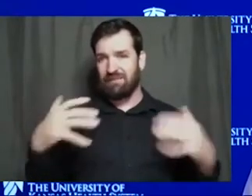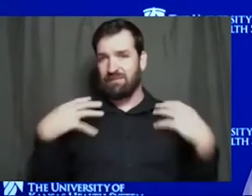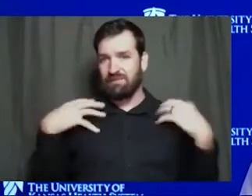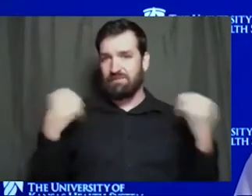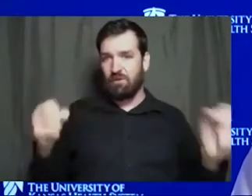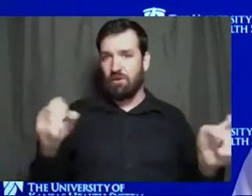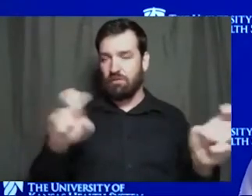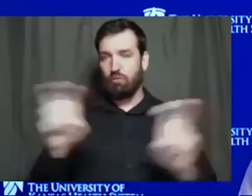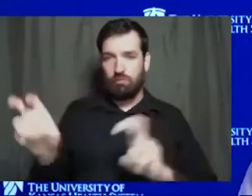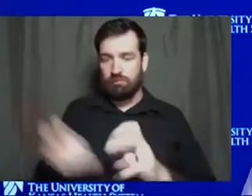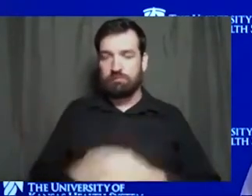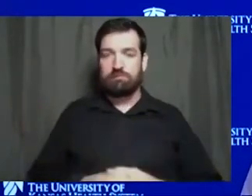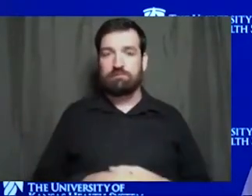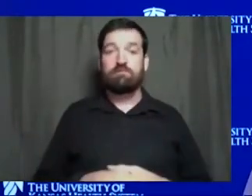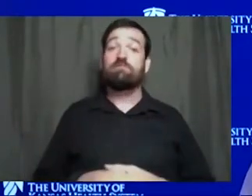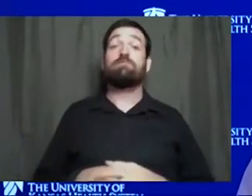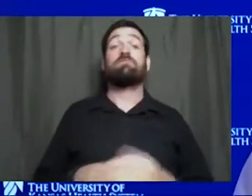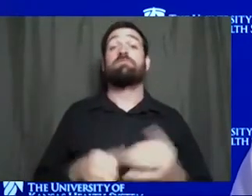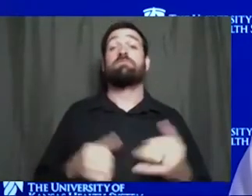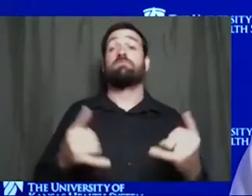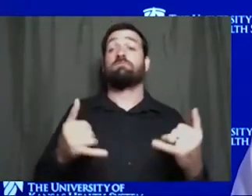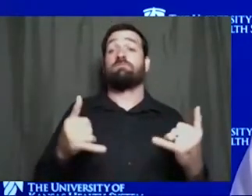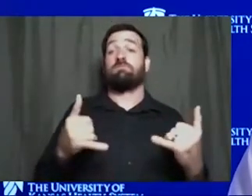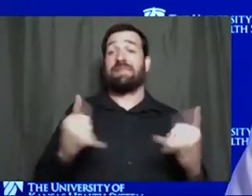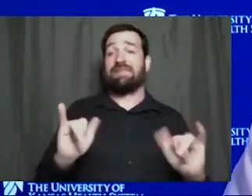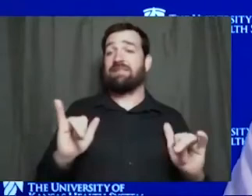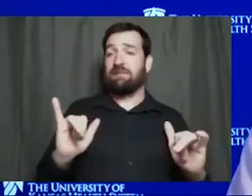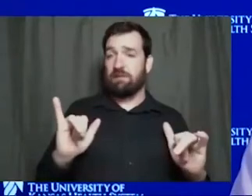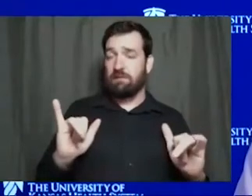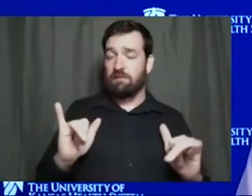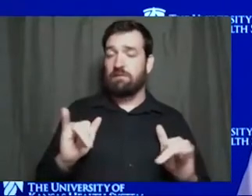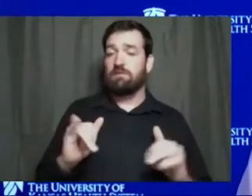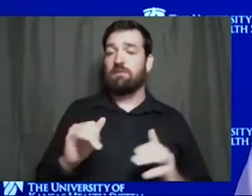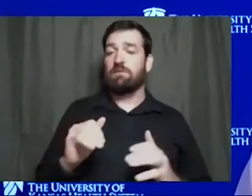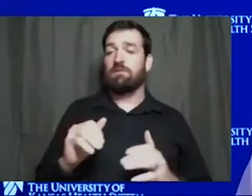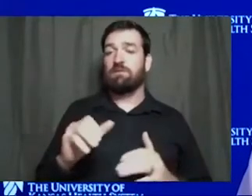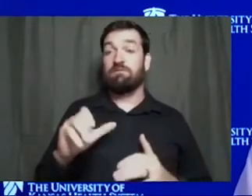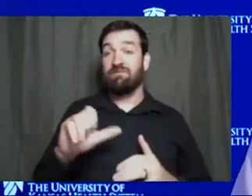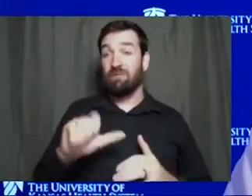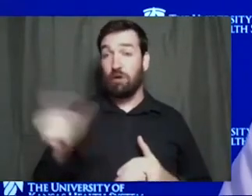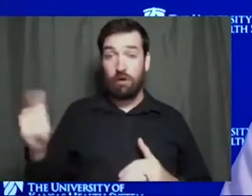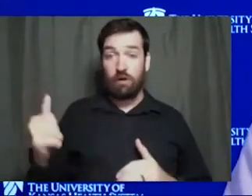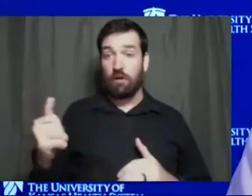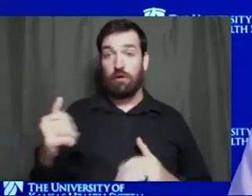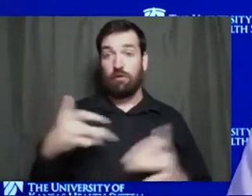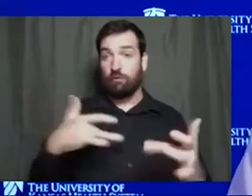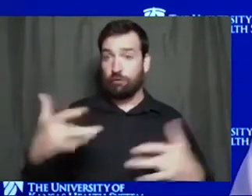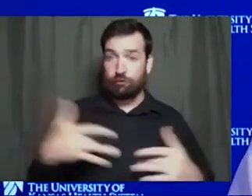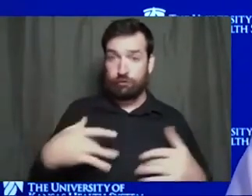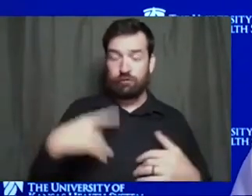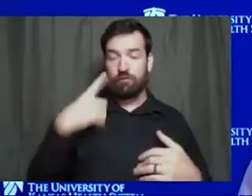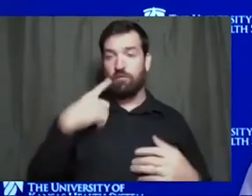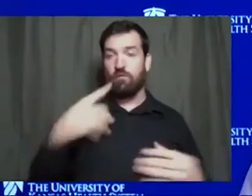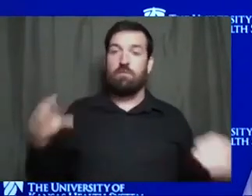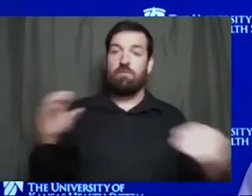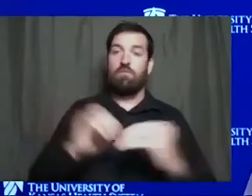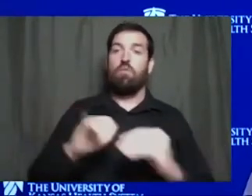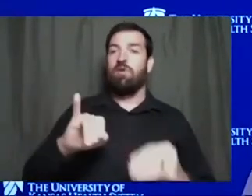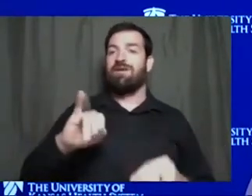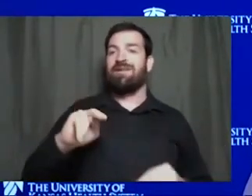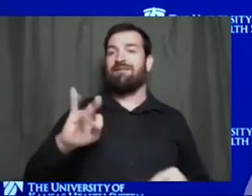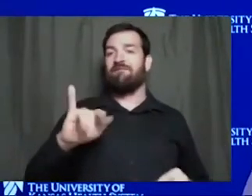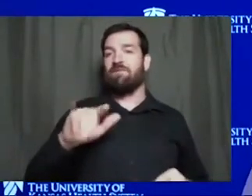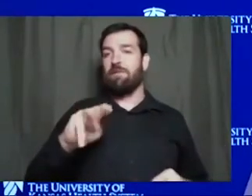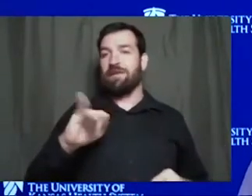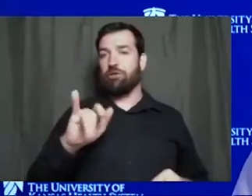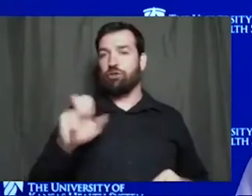still lends you to have some underlying reason to have continued, you know, inflammation. We know that obese patients do have some sort of level